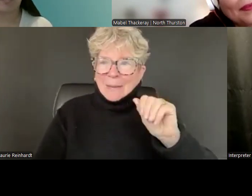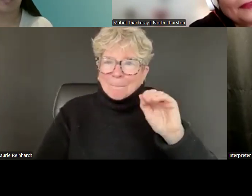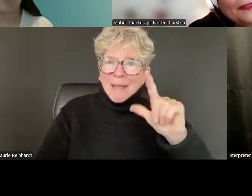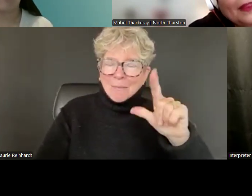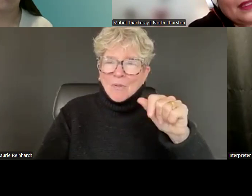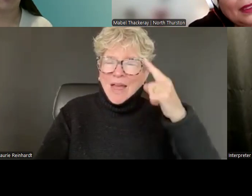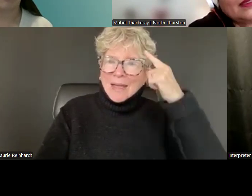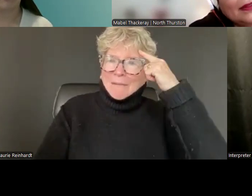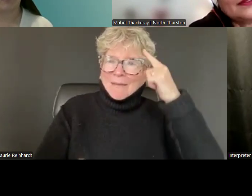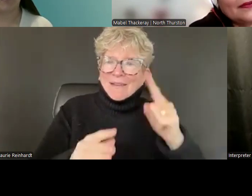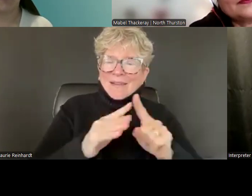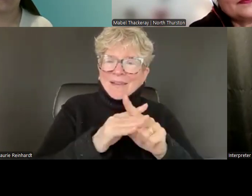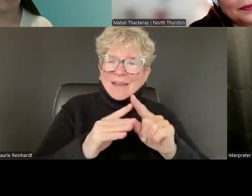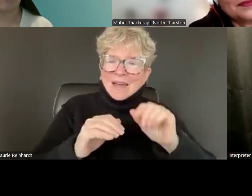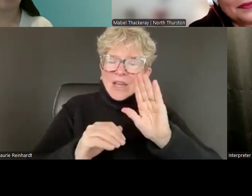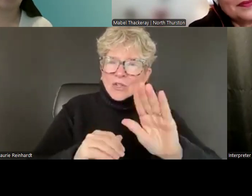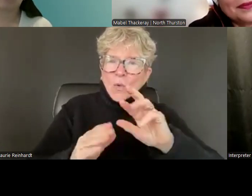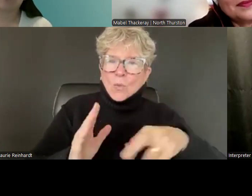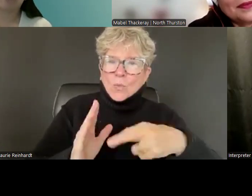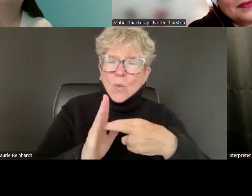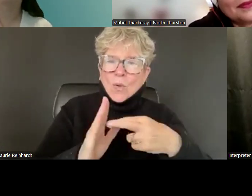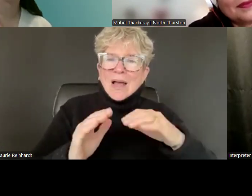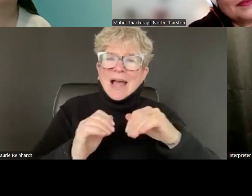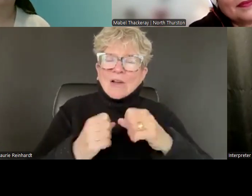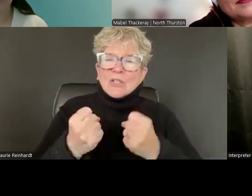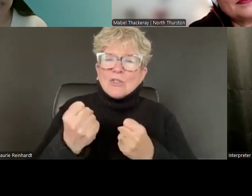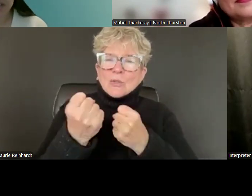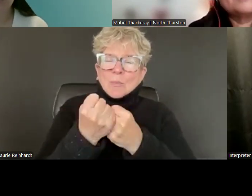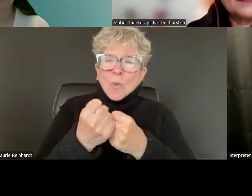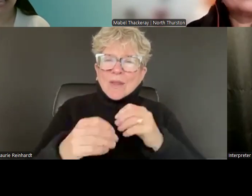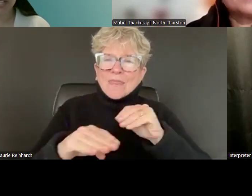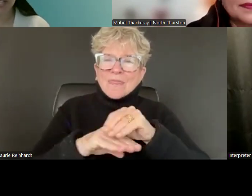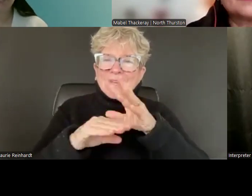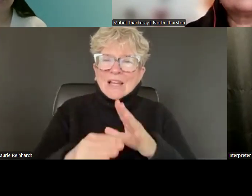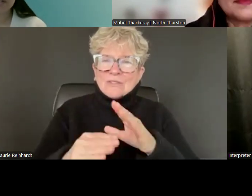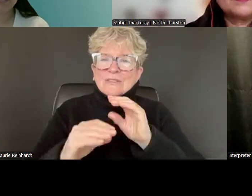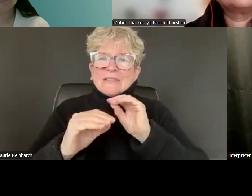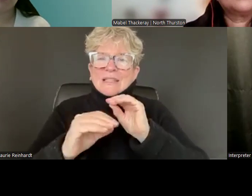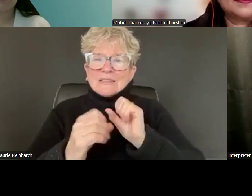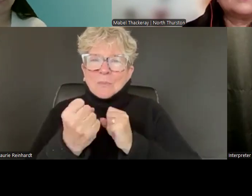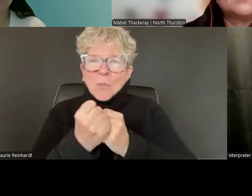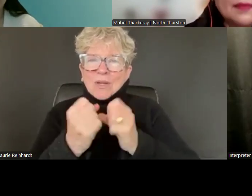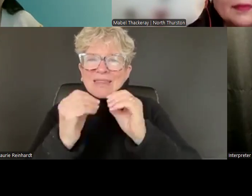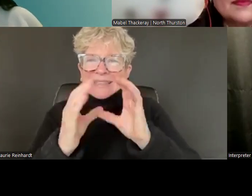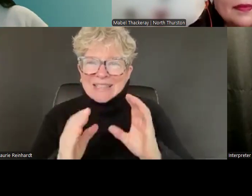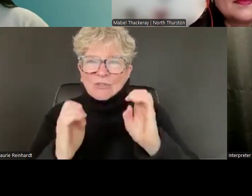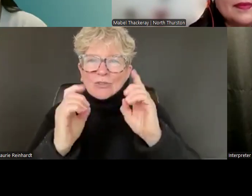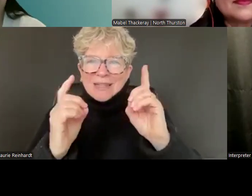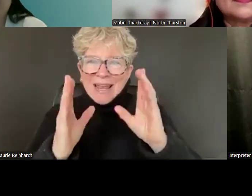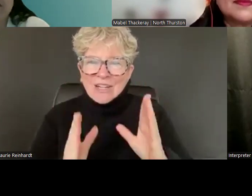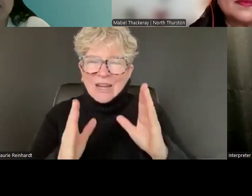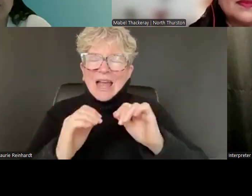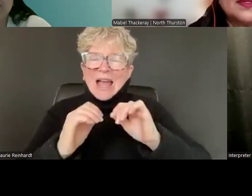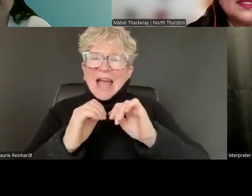about how, in your role, can you support counselors supporting teachers and educators? How can we make